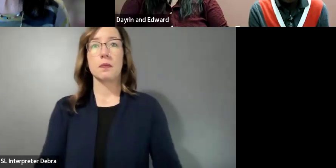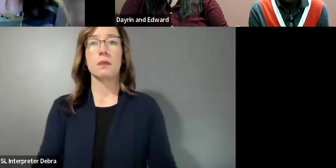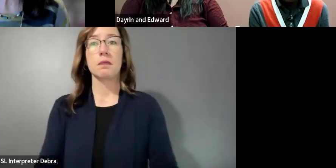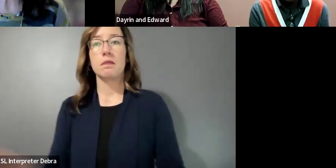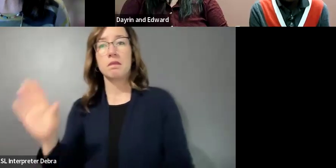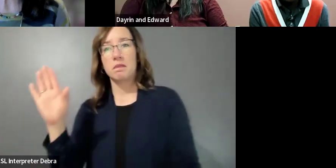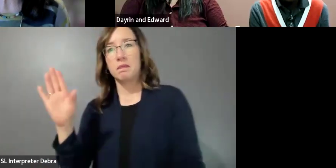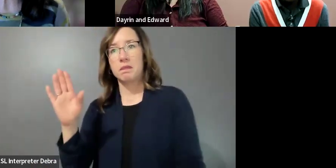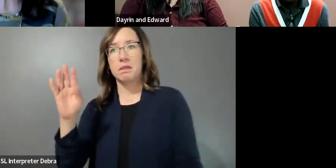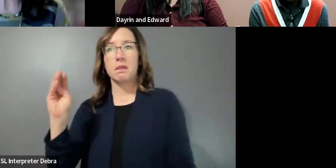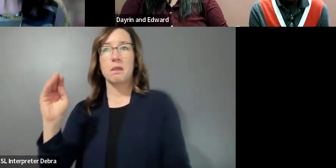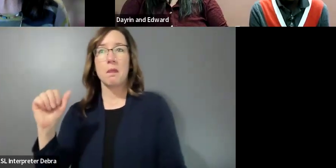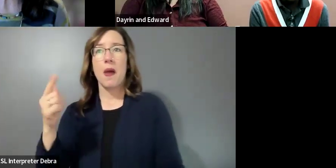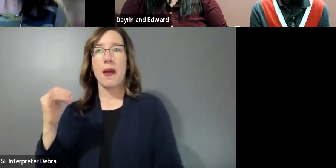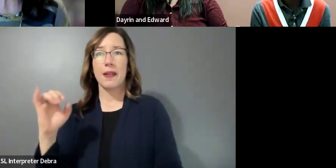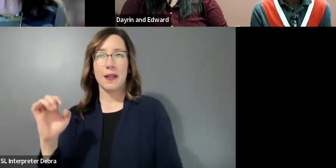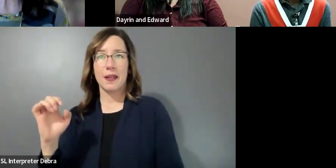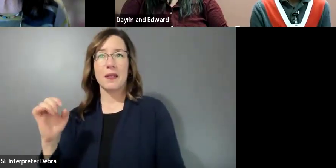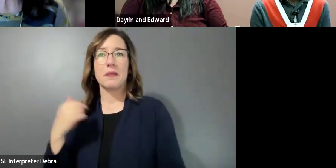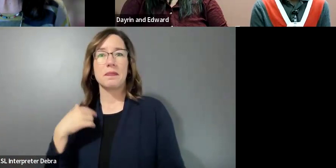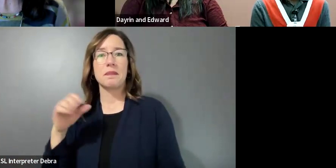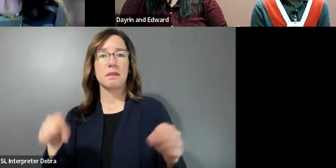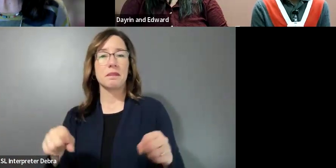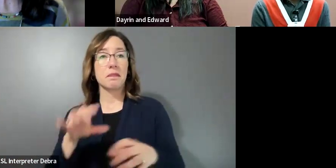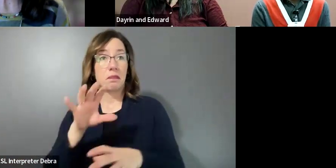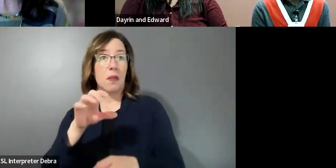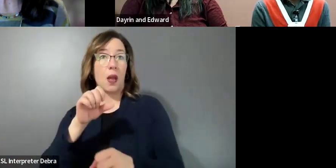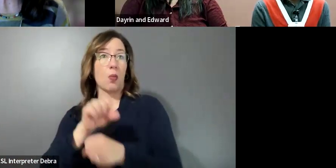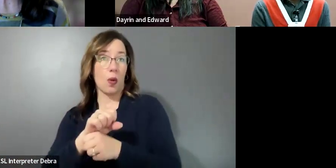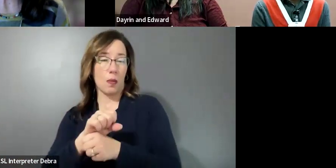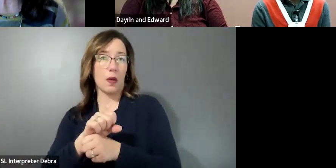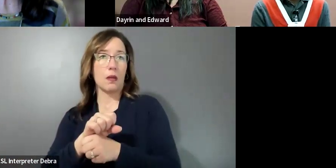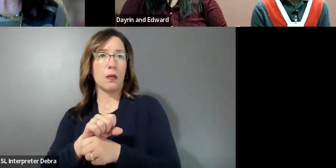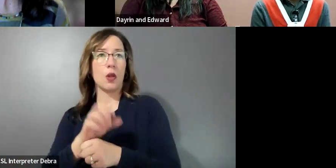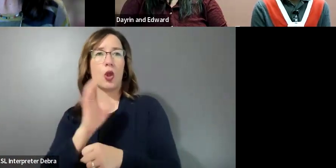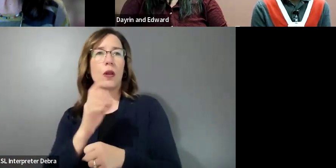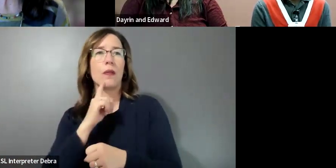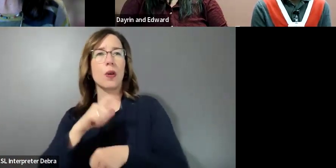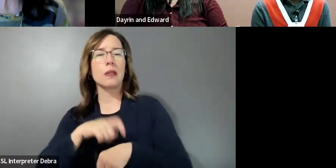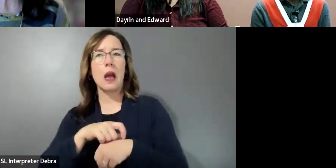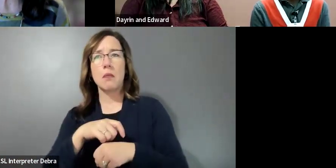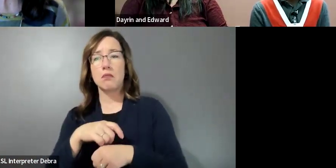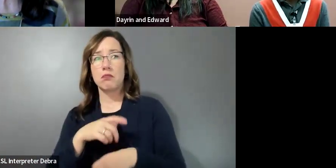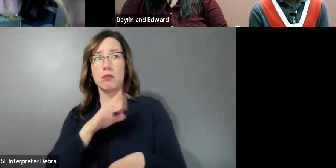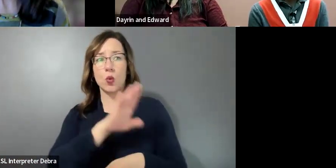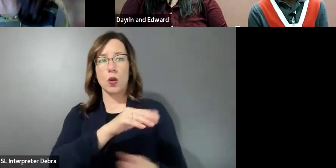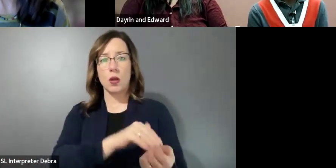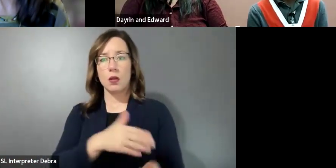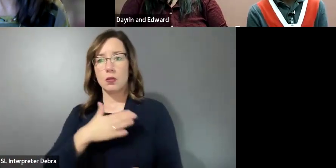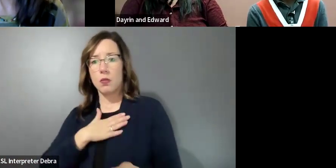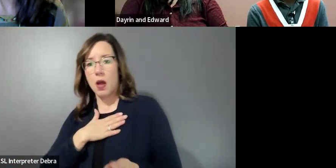Ken, this is Maggie. Thank you. So when you're making an appointment, find a time that works for both you and your